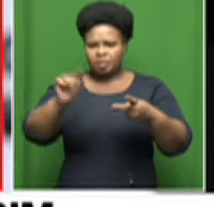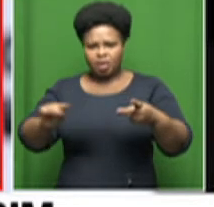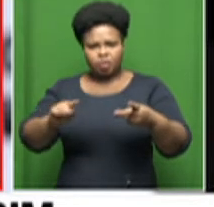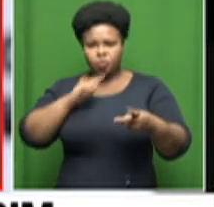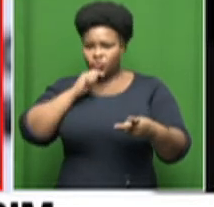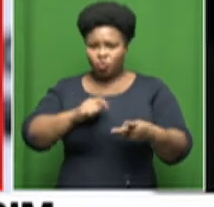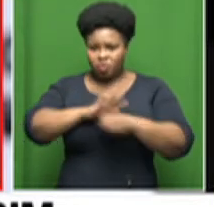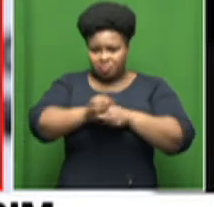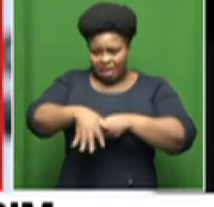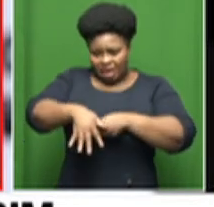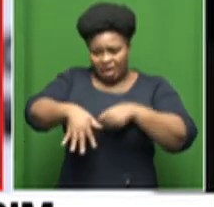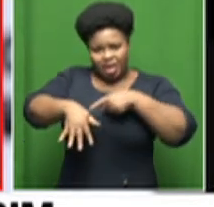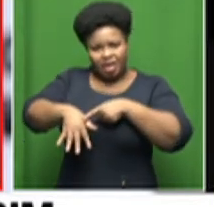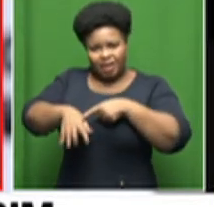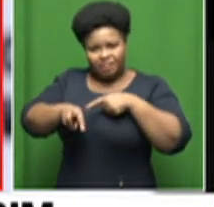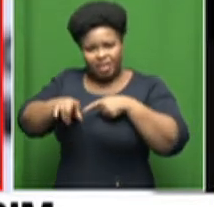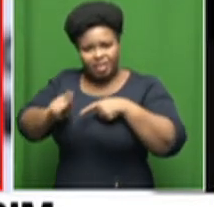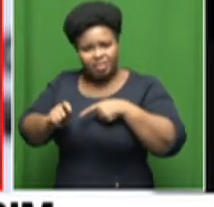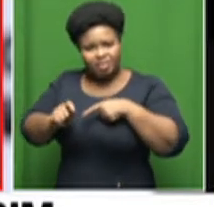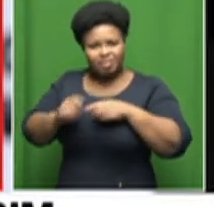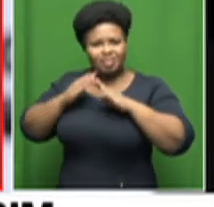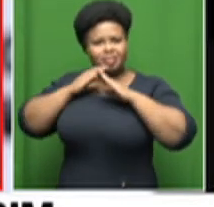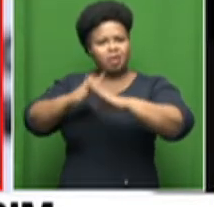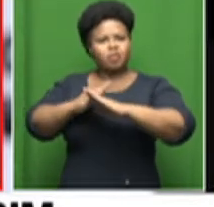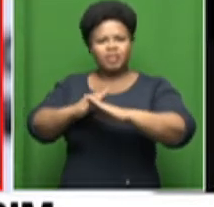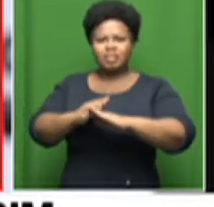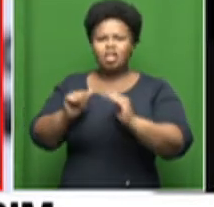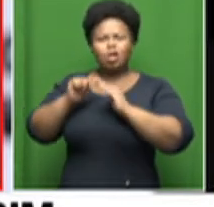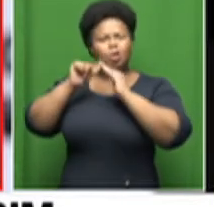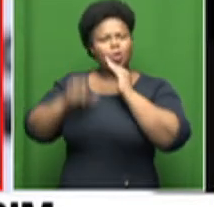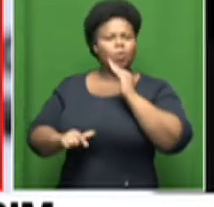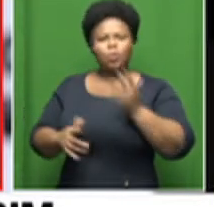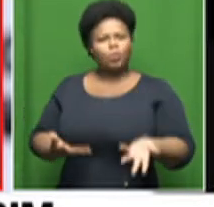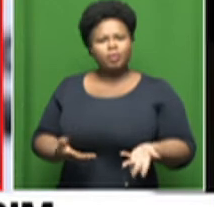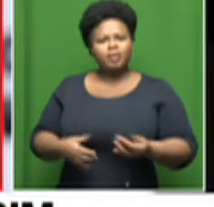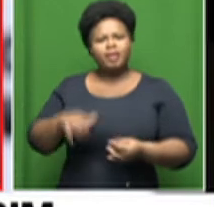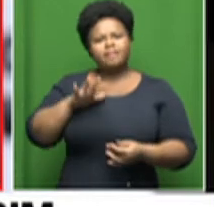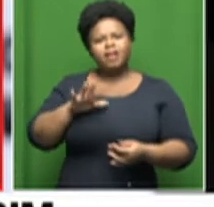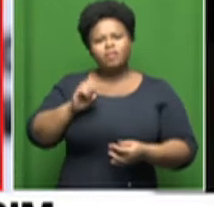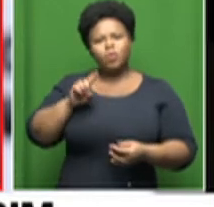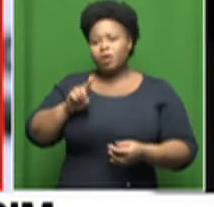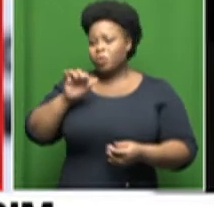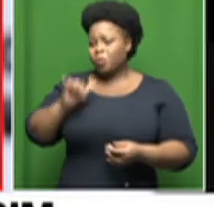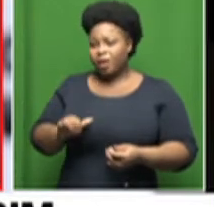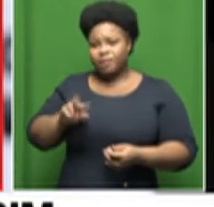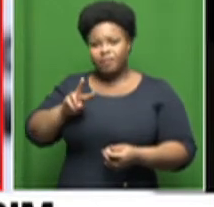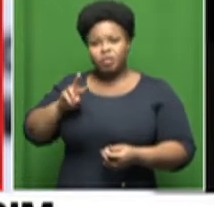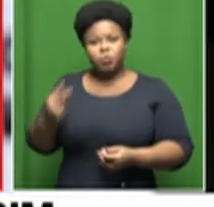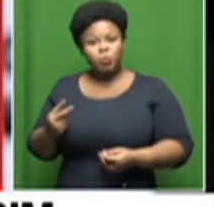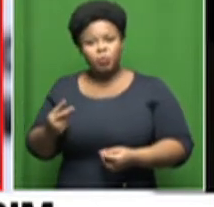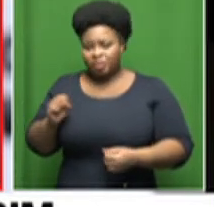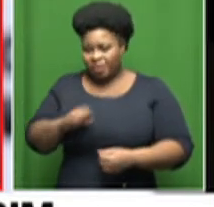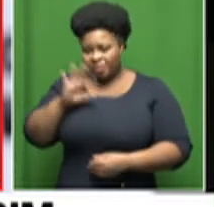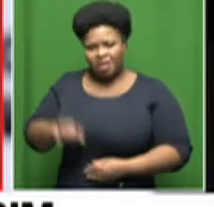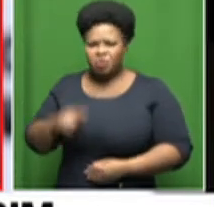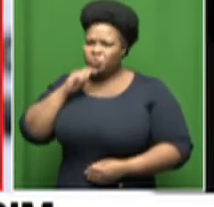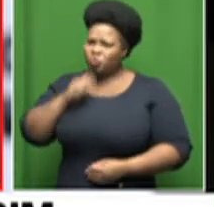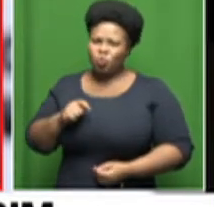that against the South African, against the 501Y.V2 variant in South Africa, we're